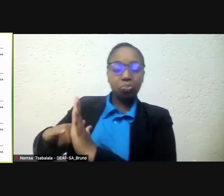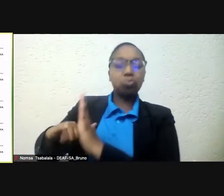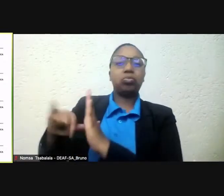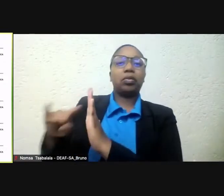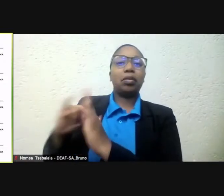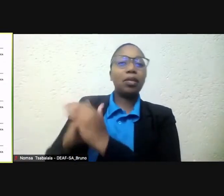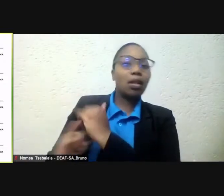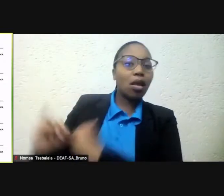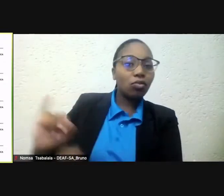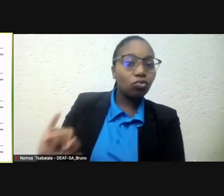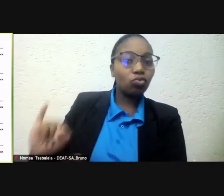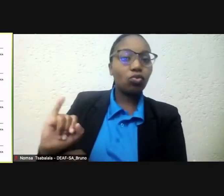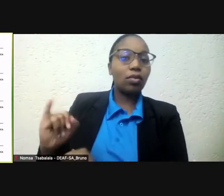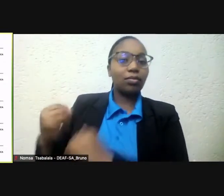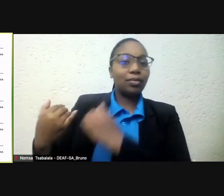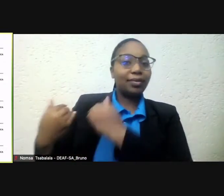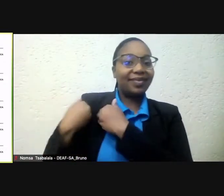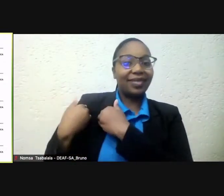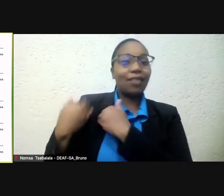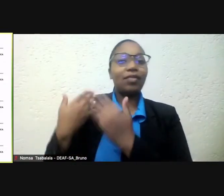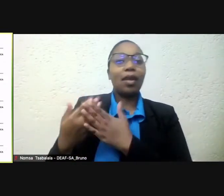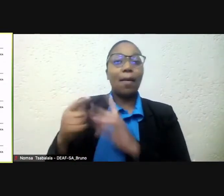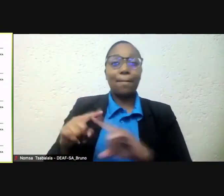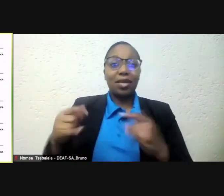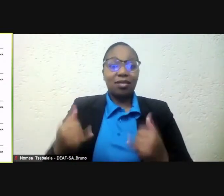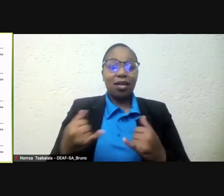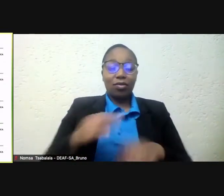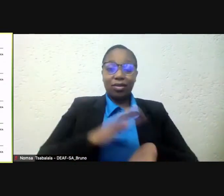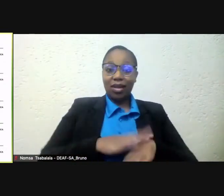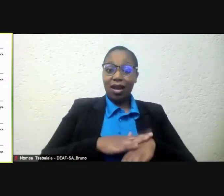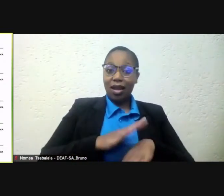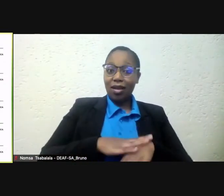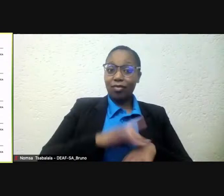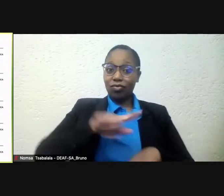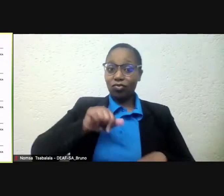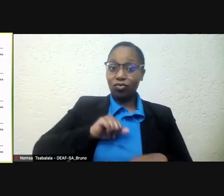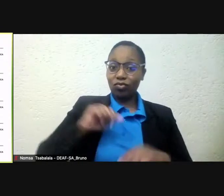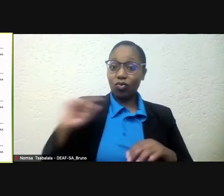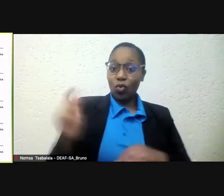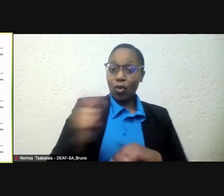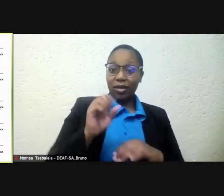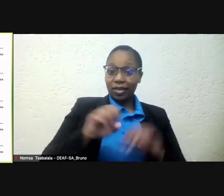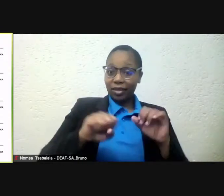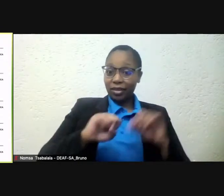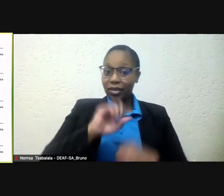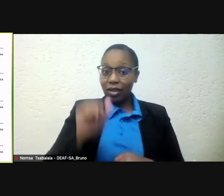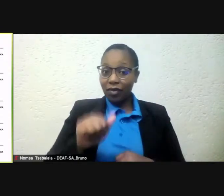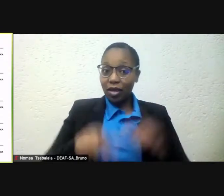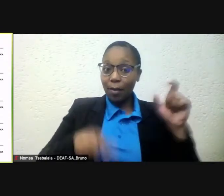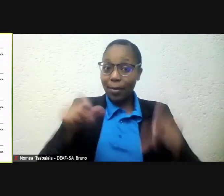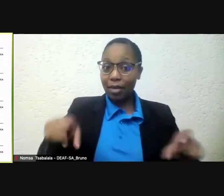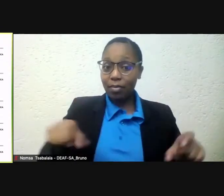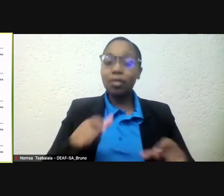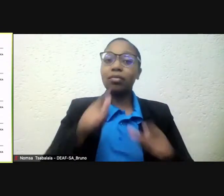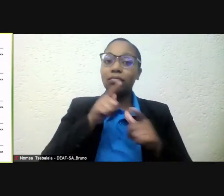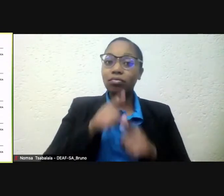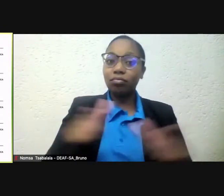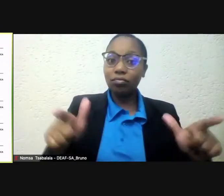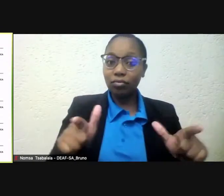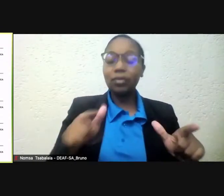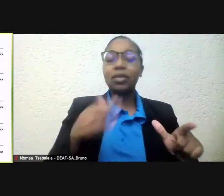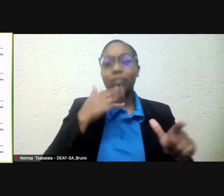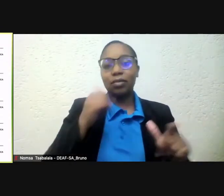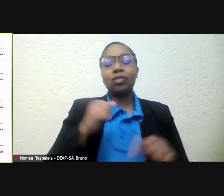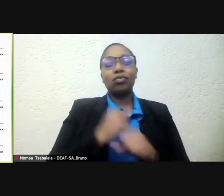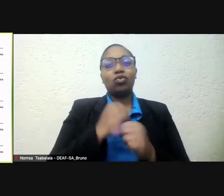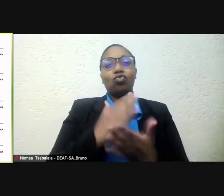vigilance to apply all our tried and tested health and safety measures,